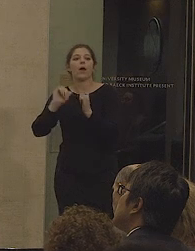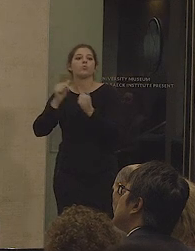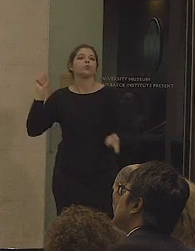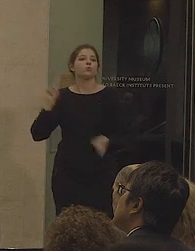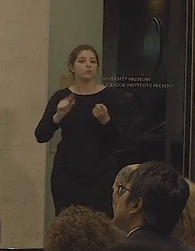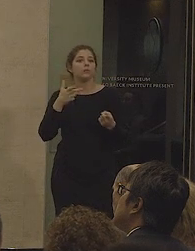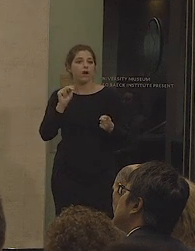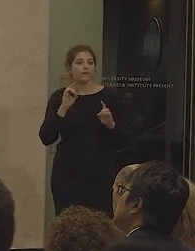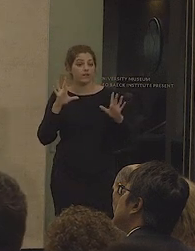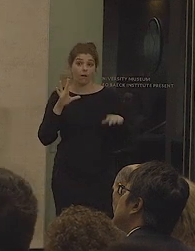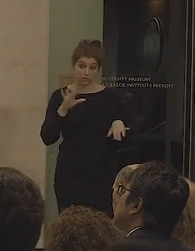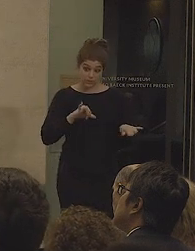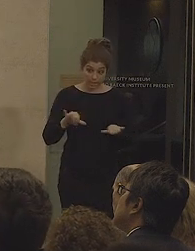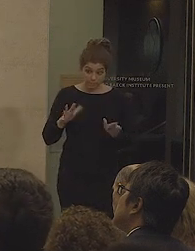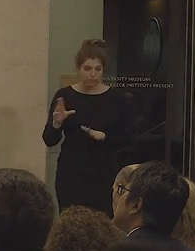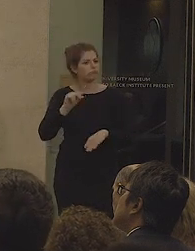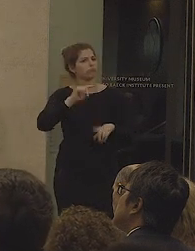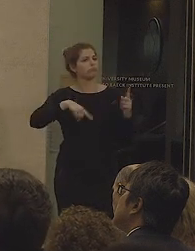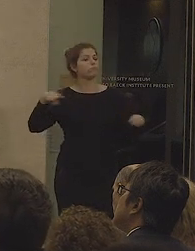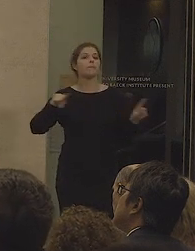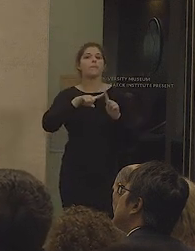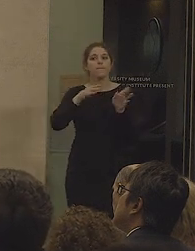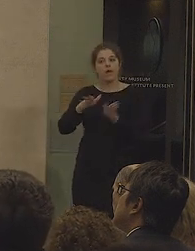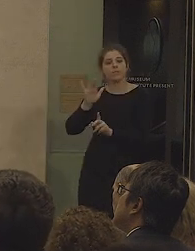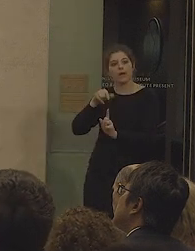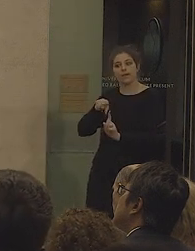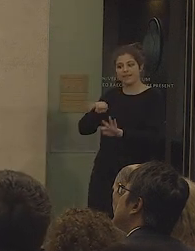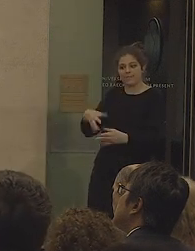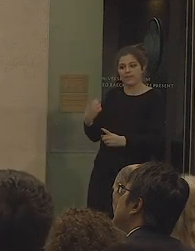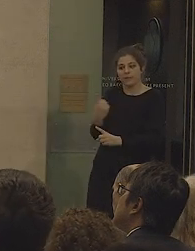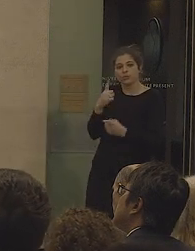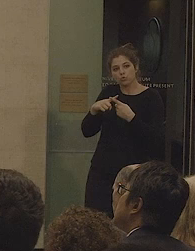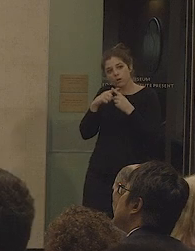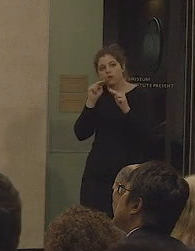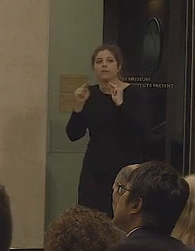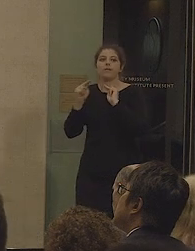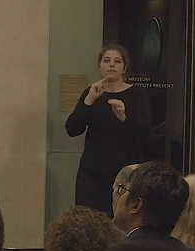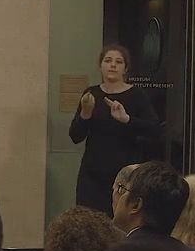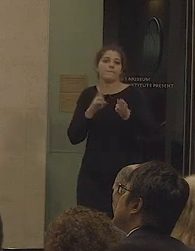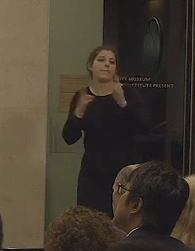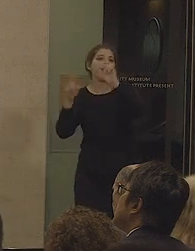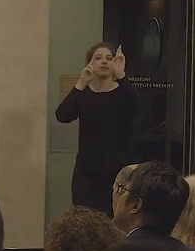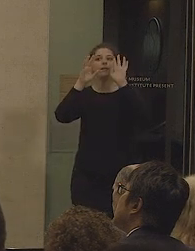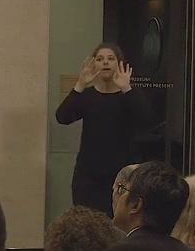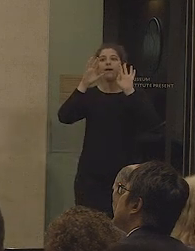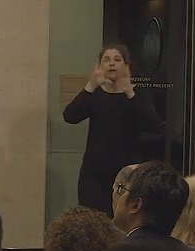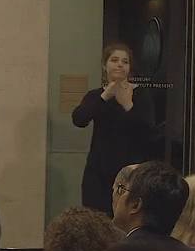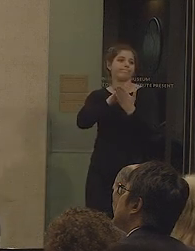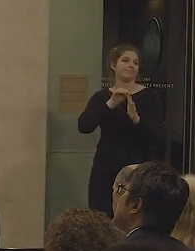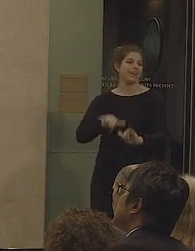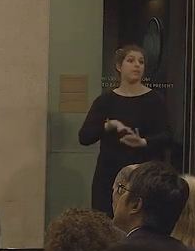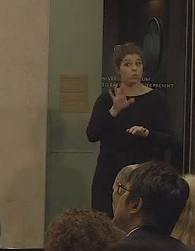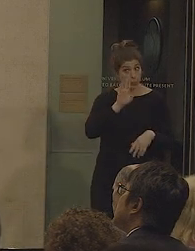gun violence. Not all the same plans, but plans that give them something to debate over and run on. And